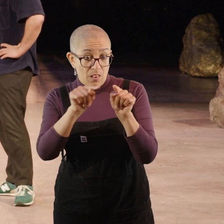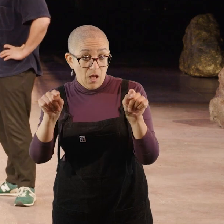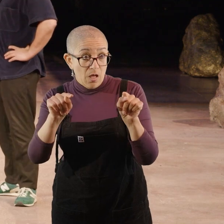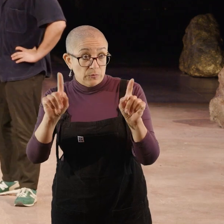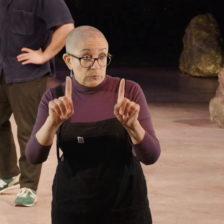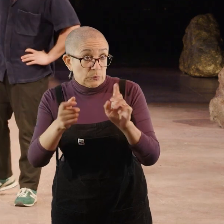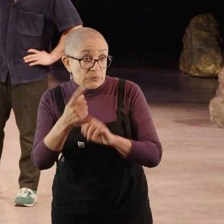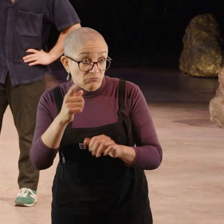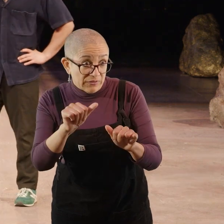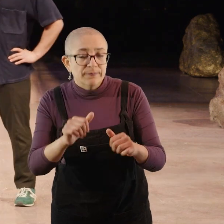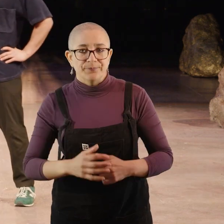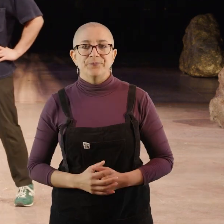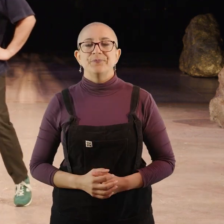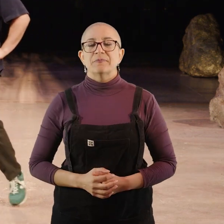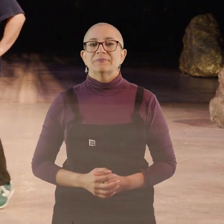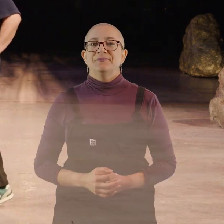Cool. Yeah.